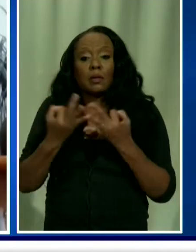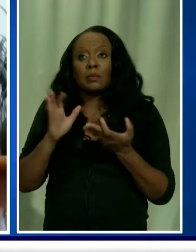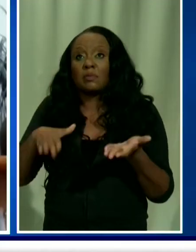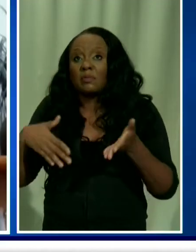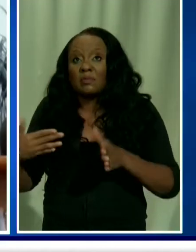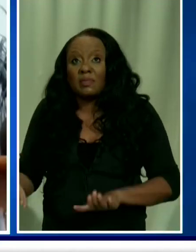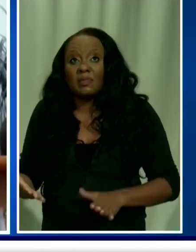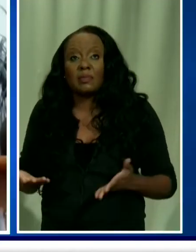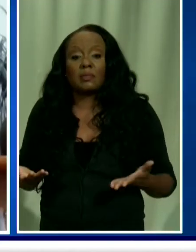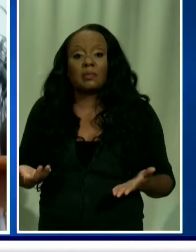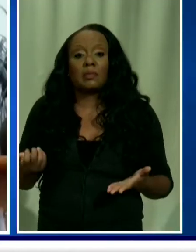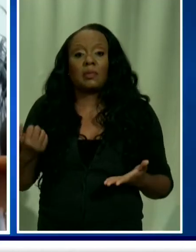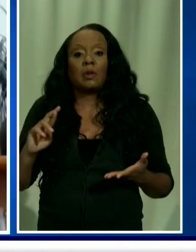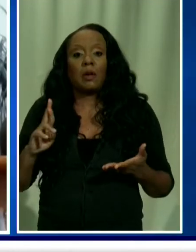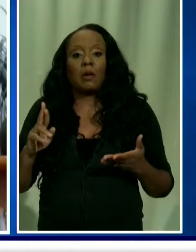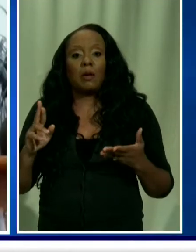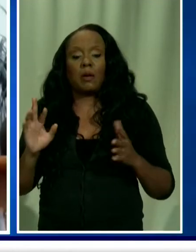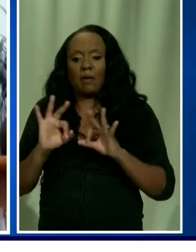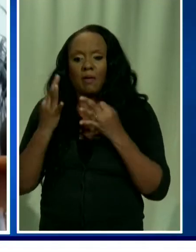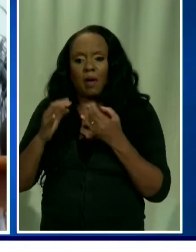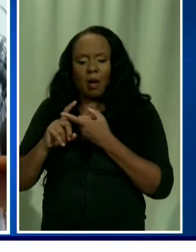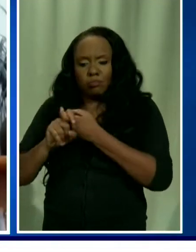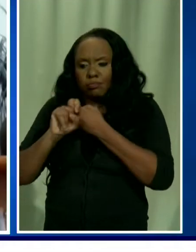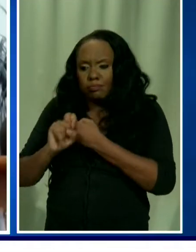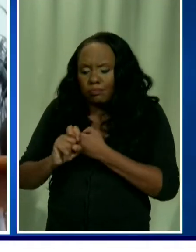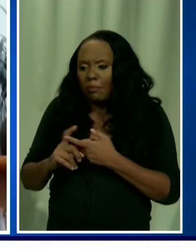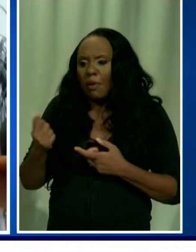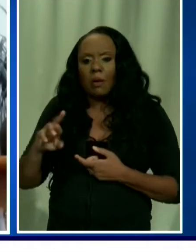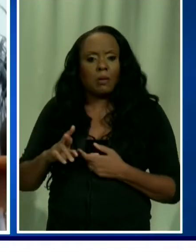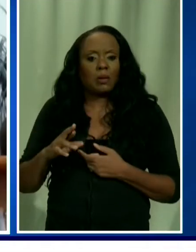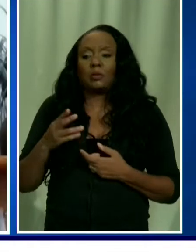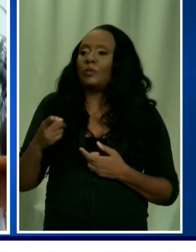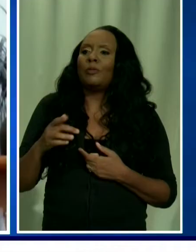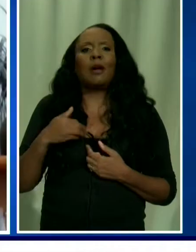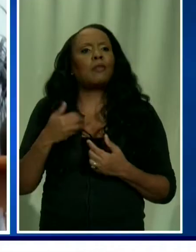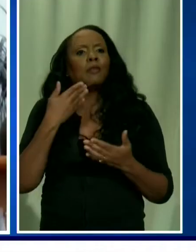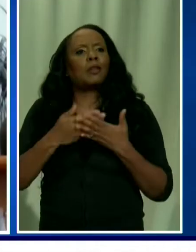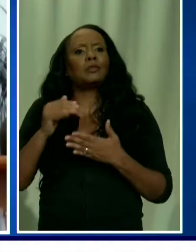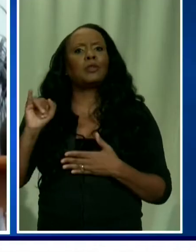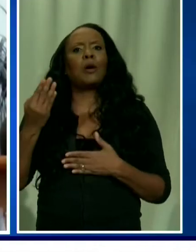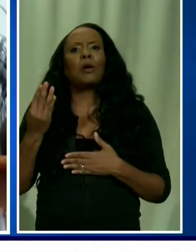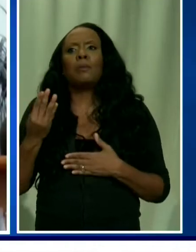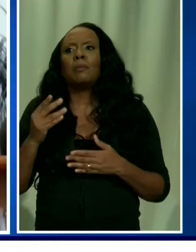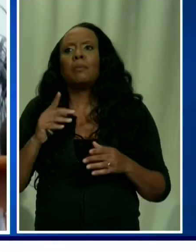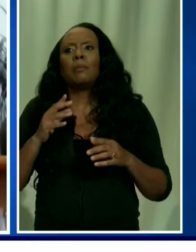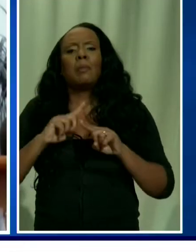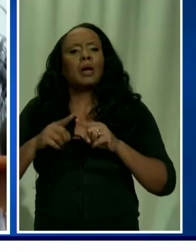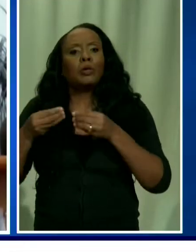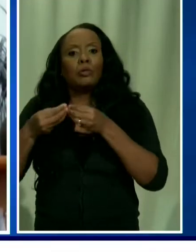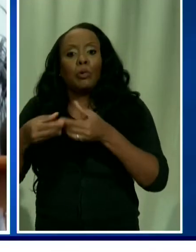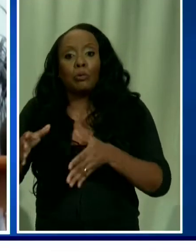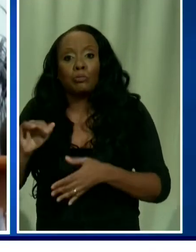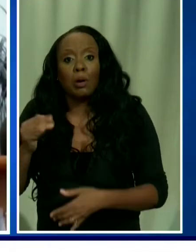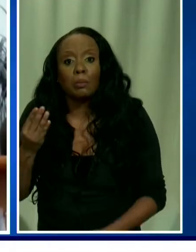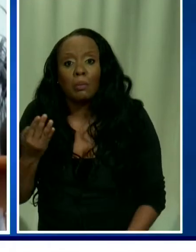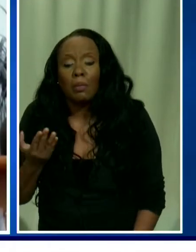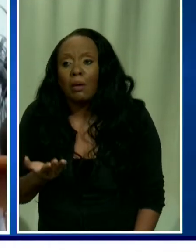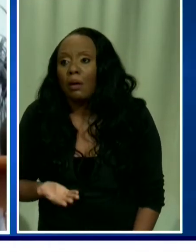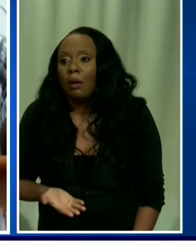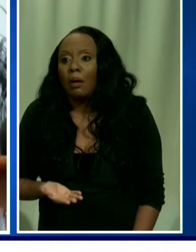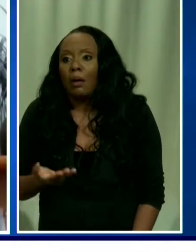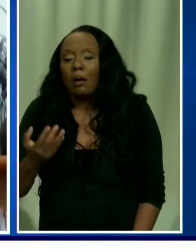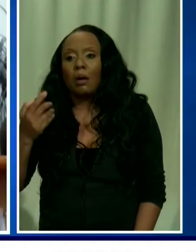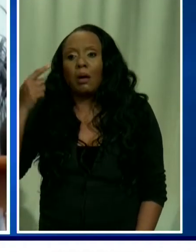to you, or a job that gave you a degree of security. Anything can challenge your mental health at any